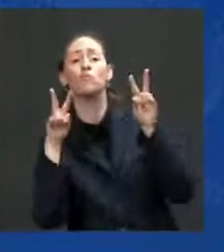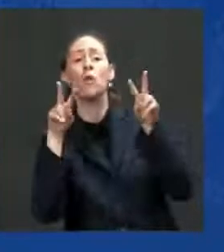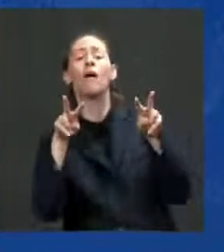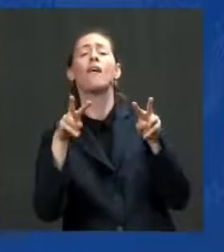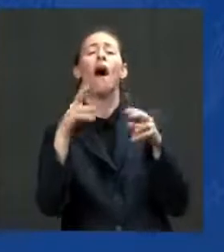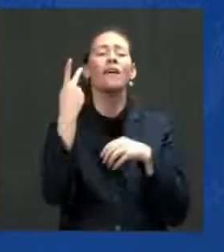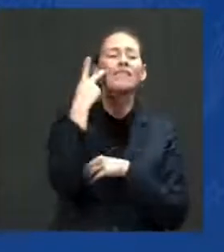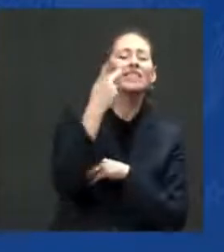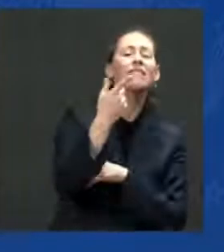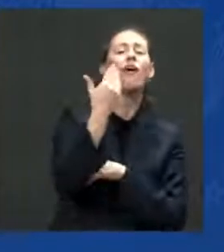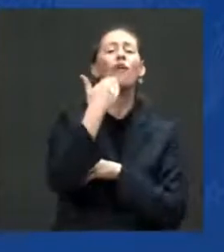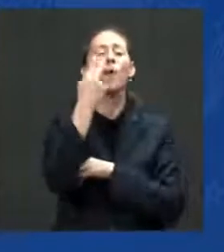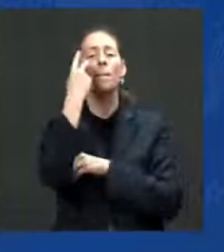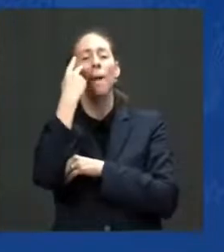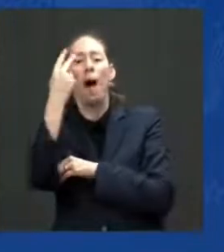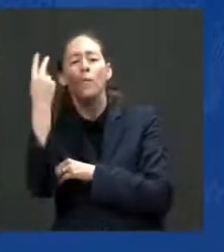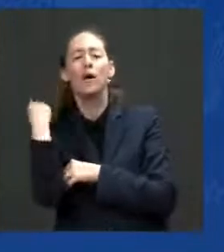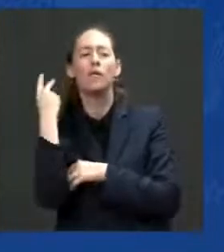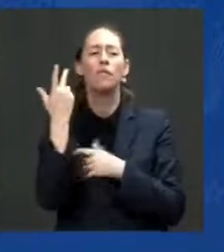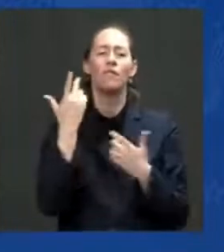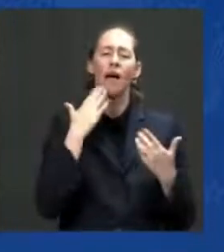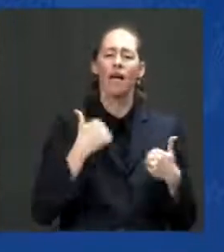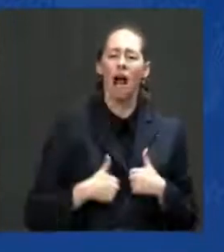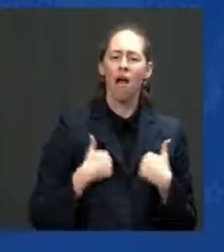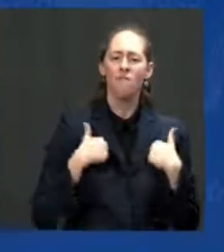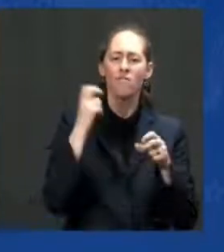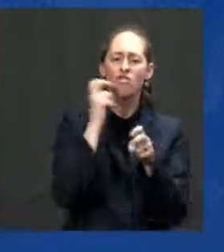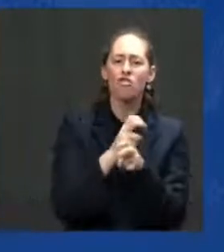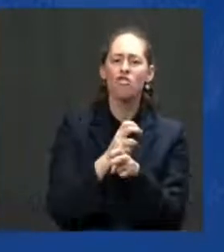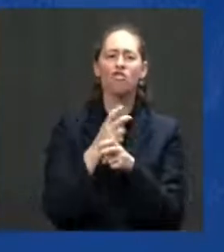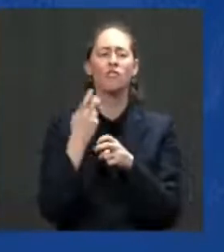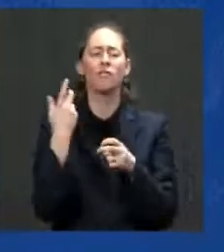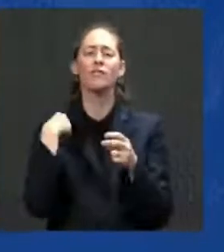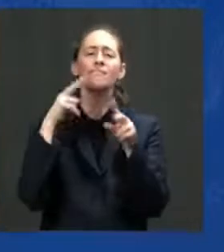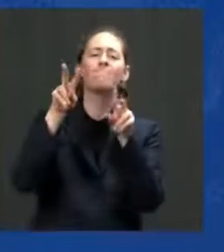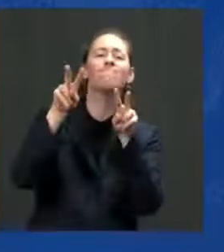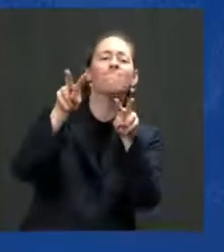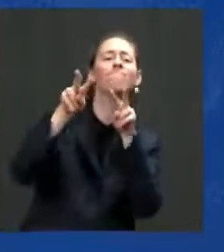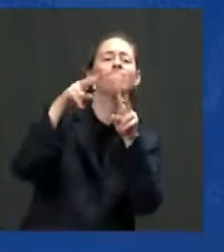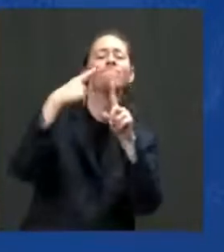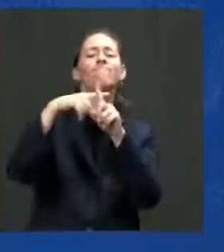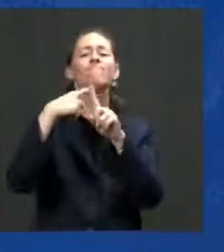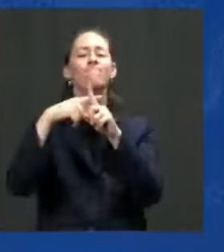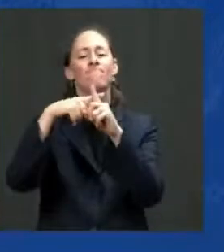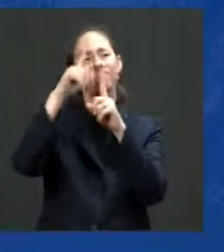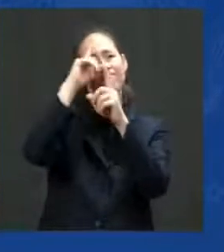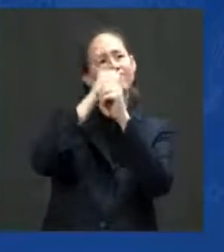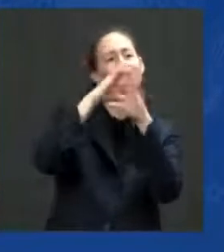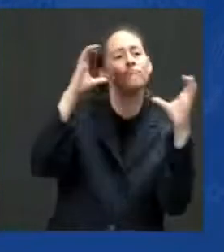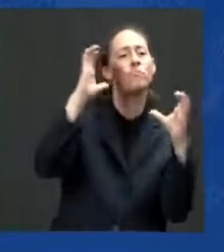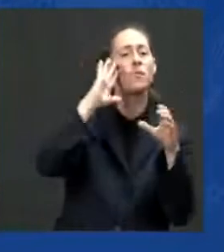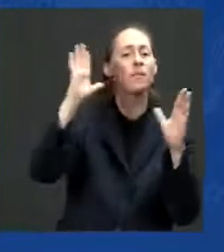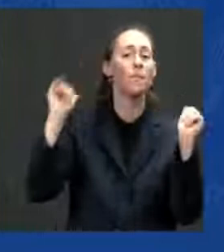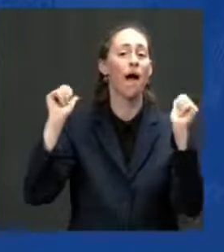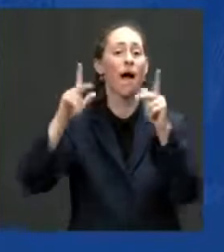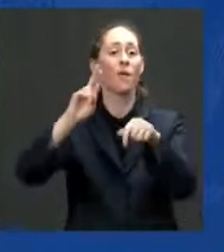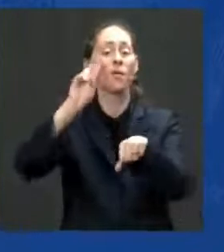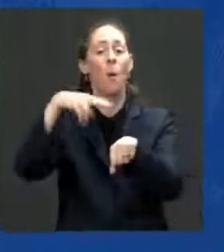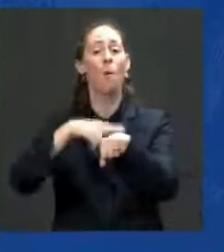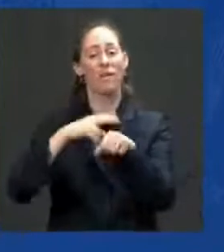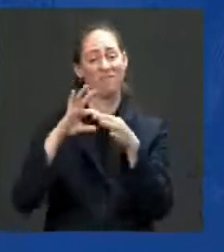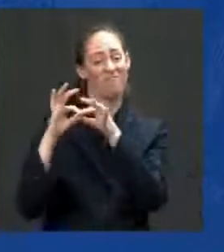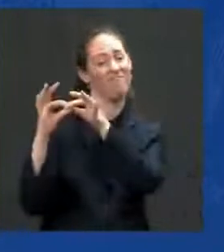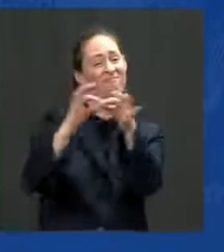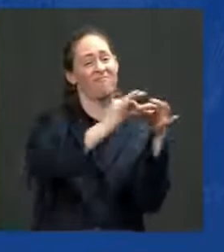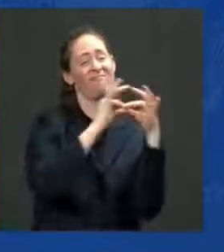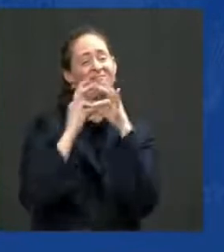helped folks make it through and believe that we could get back to normal again. And you did it as a team, trailblazers,